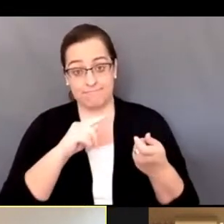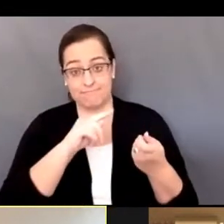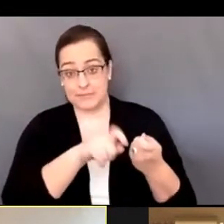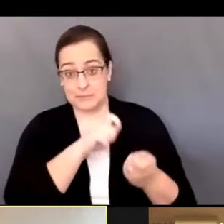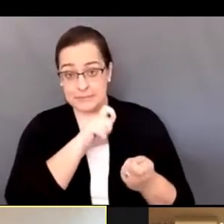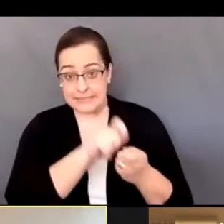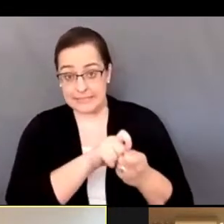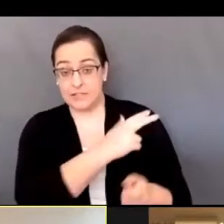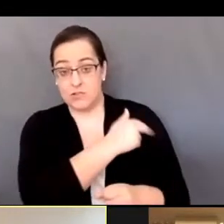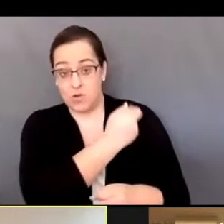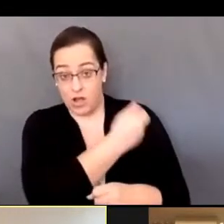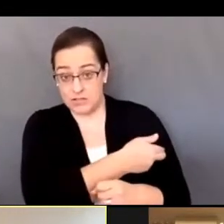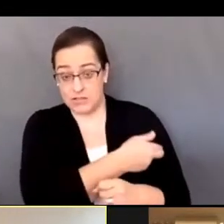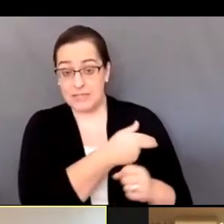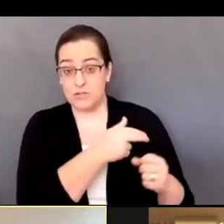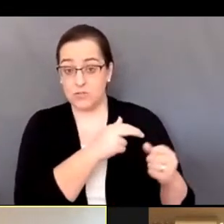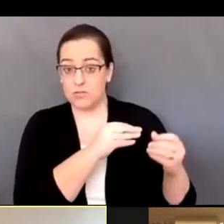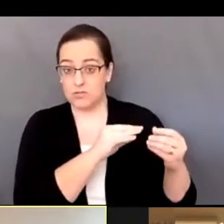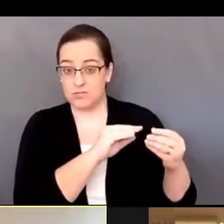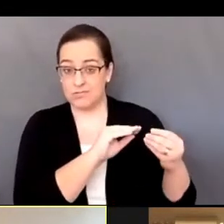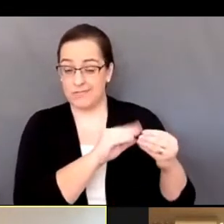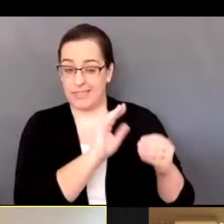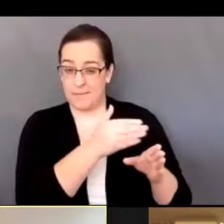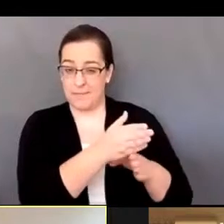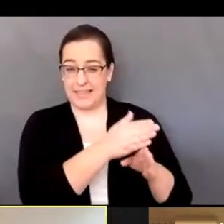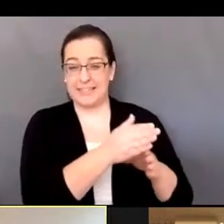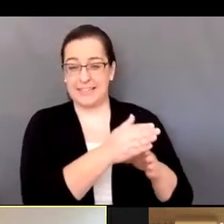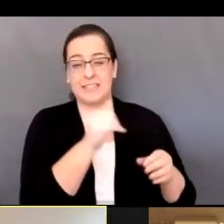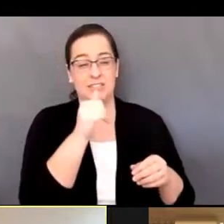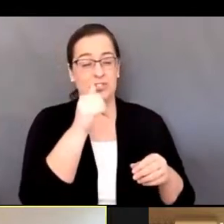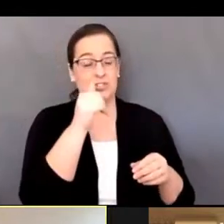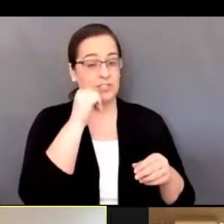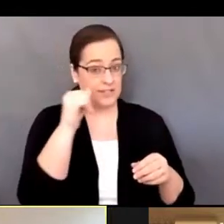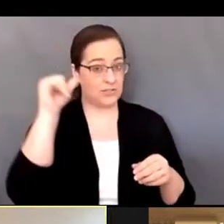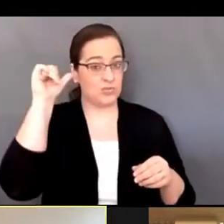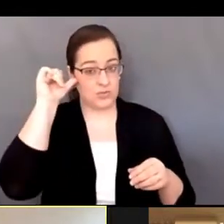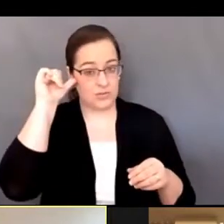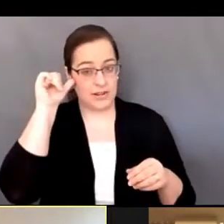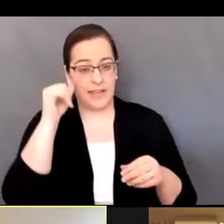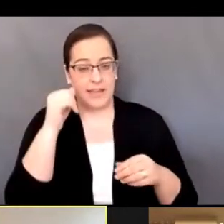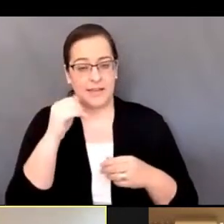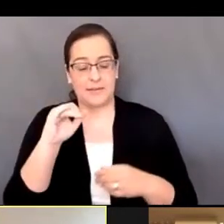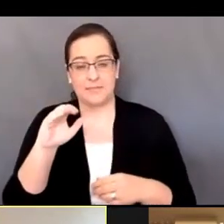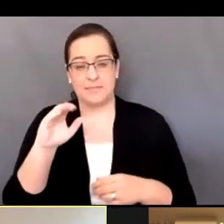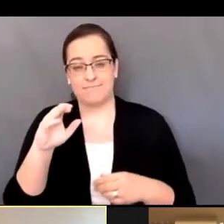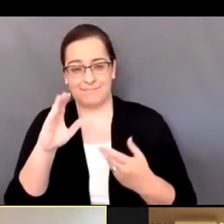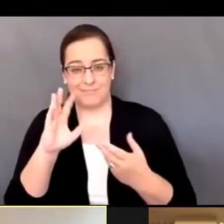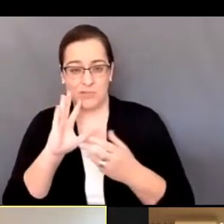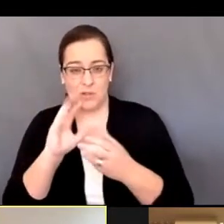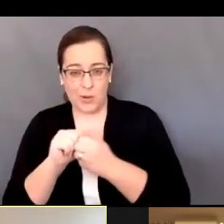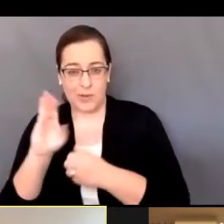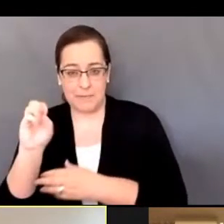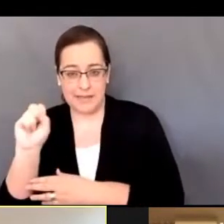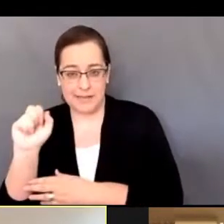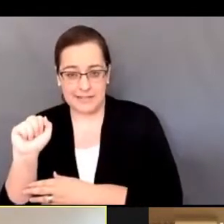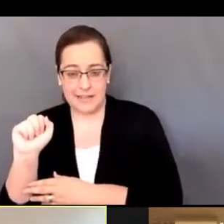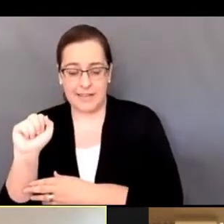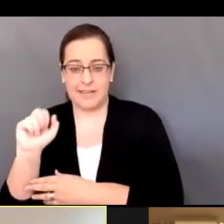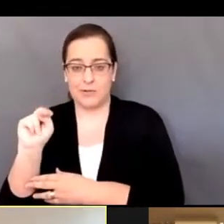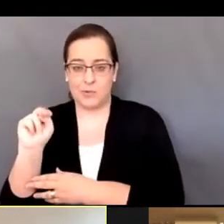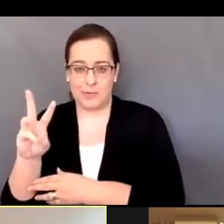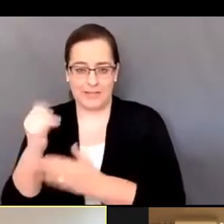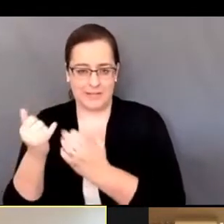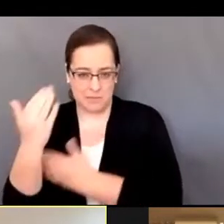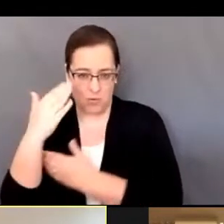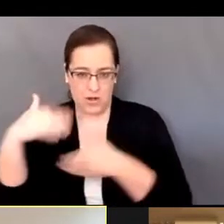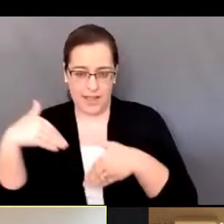the hospital numbers, these are actually mainly from yesterday. I haven't heard from Brian and Mike this morning. At